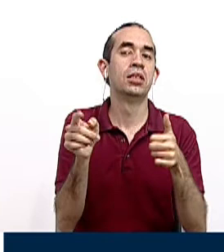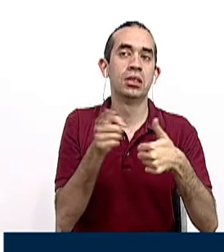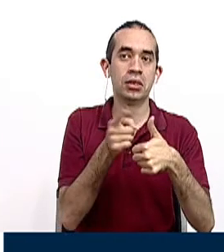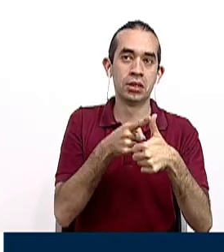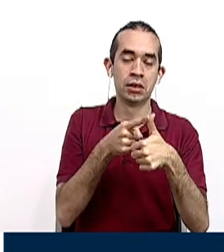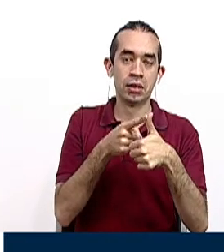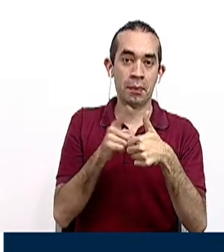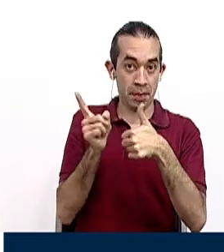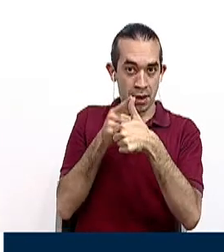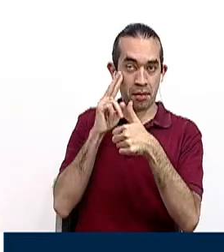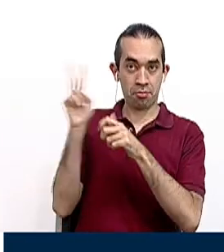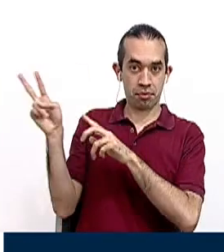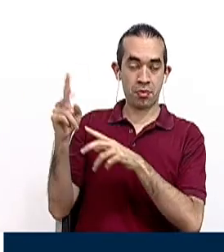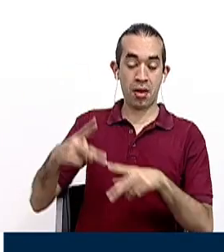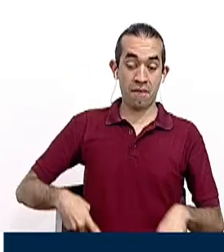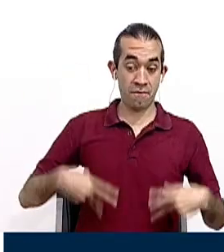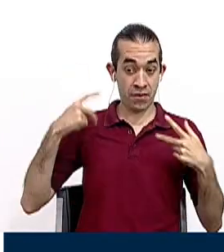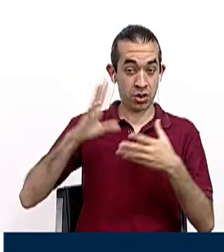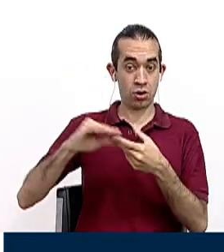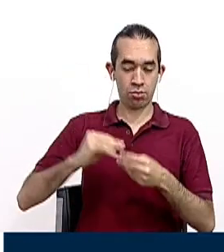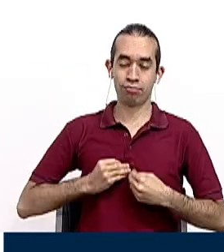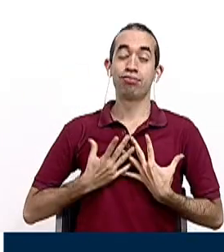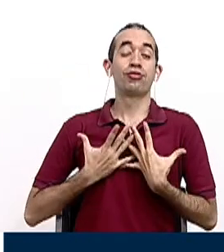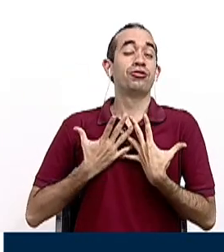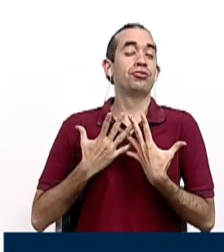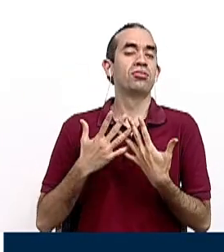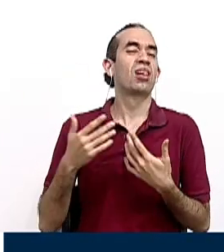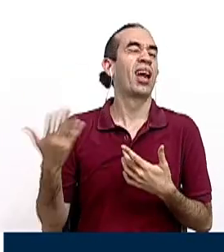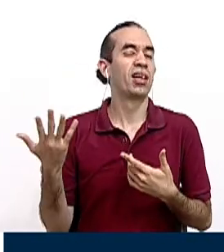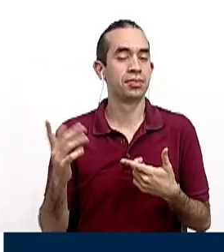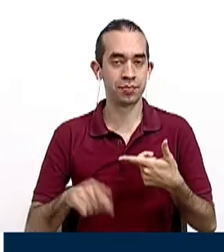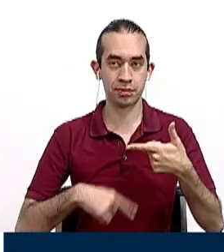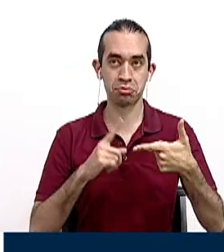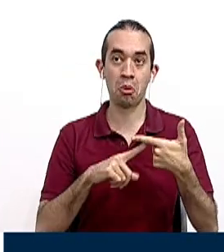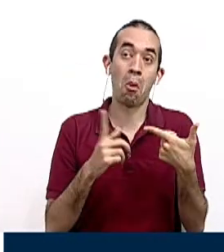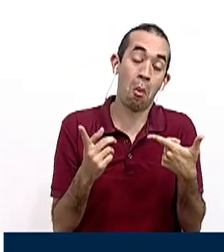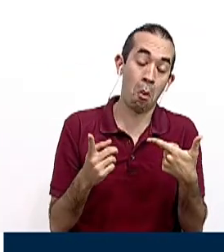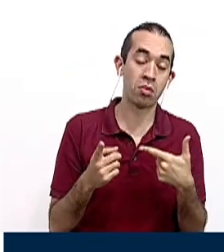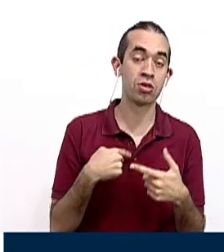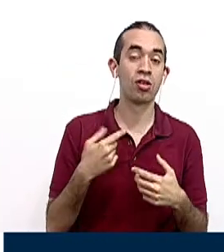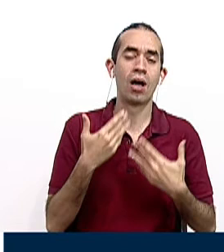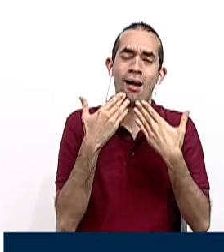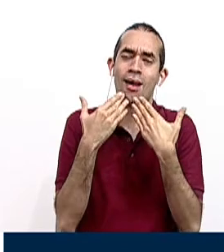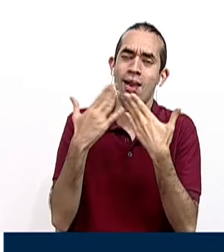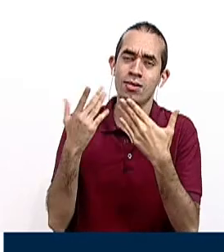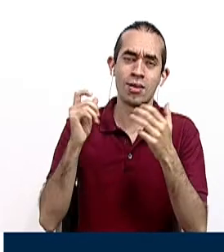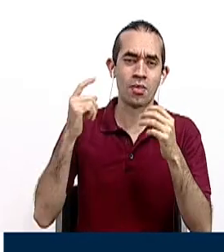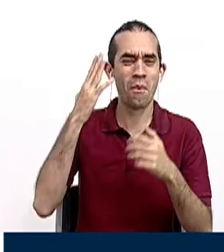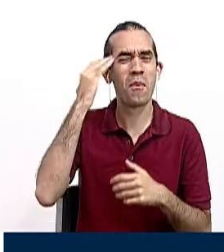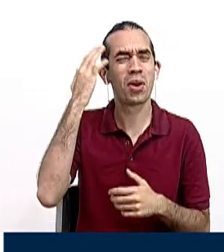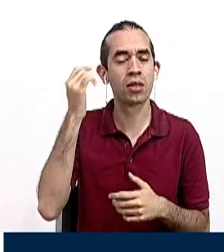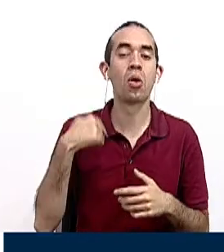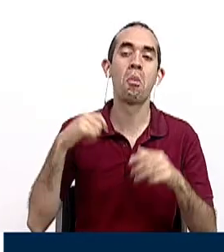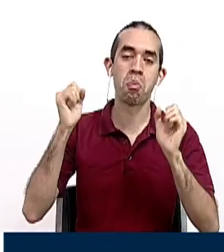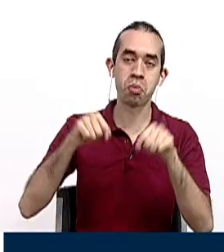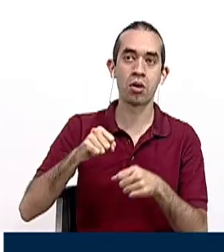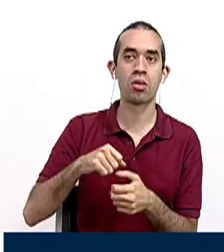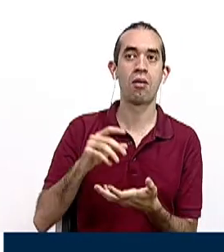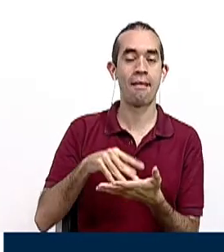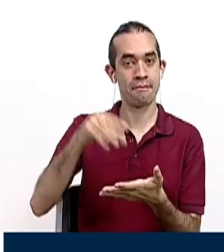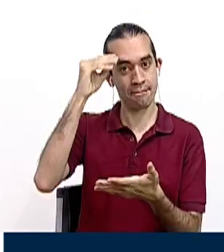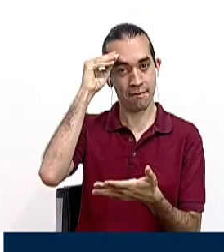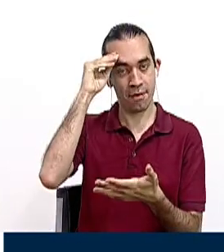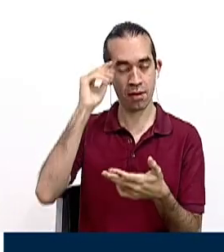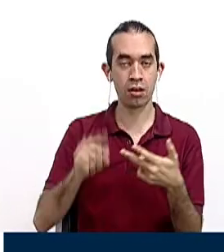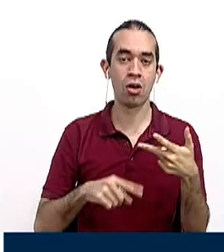life story inspired me too. Or you can also say, I'm grateful because I could learn. Or from your story,